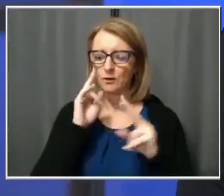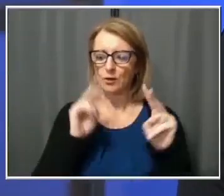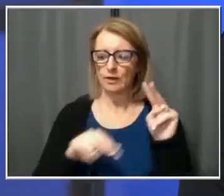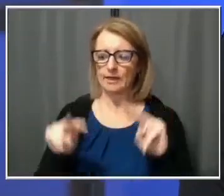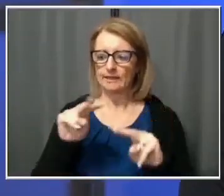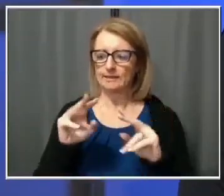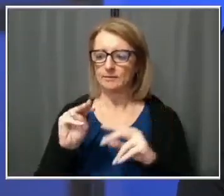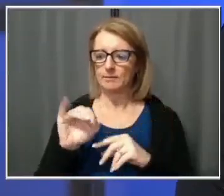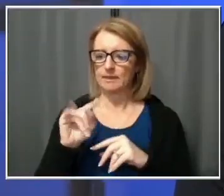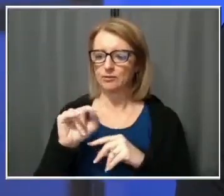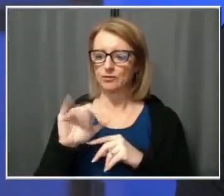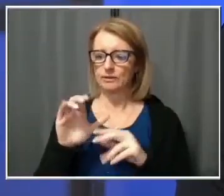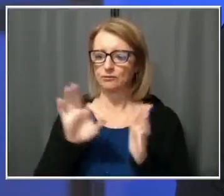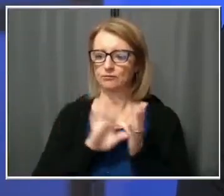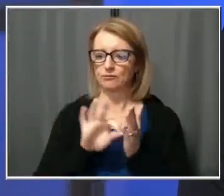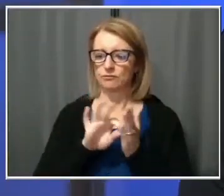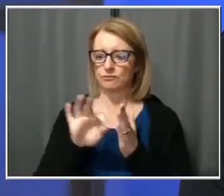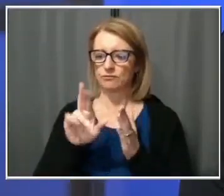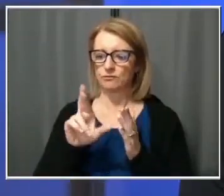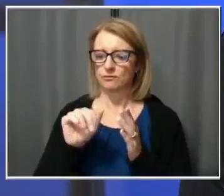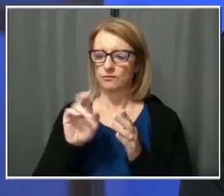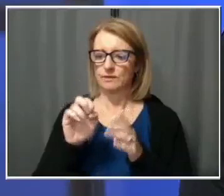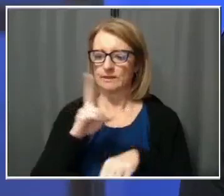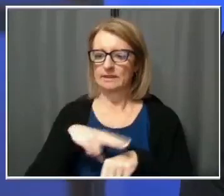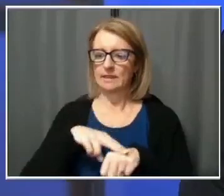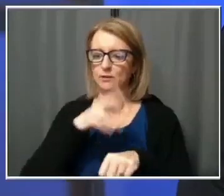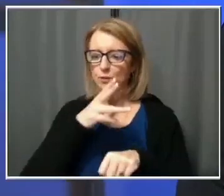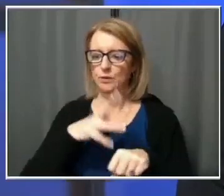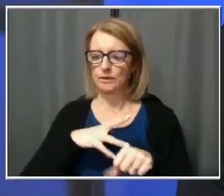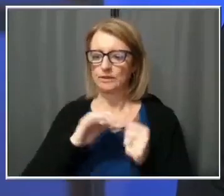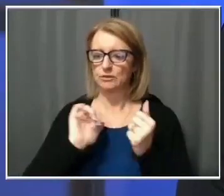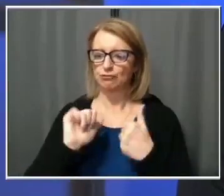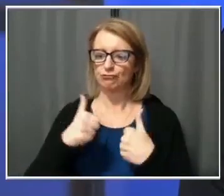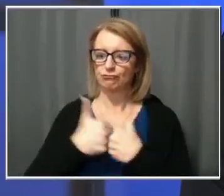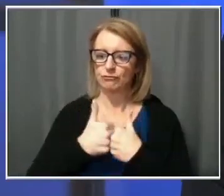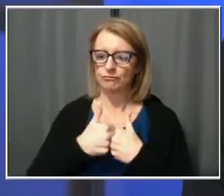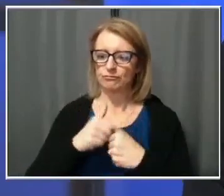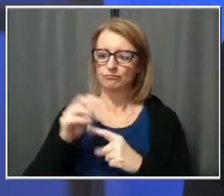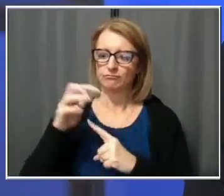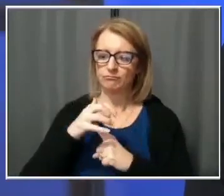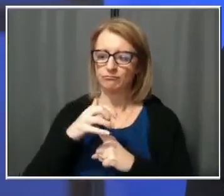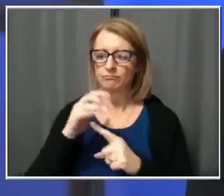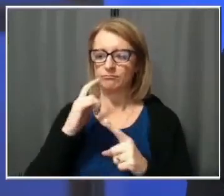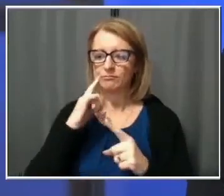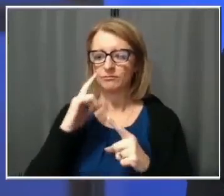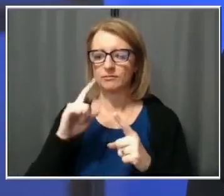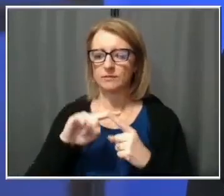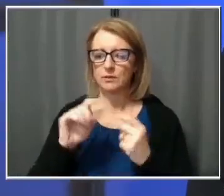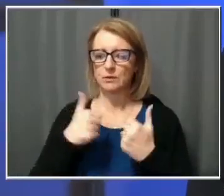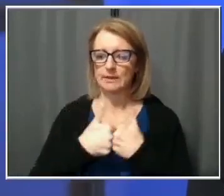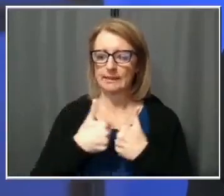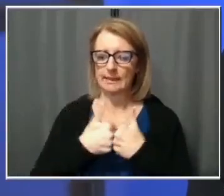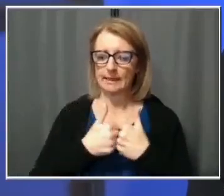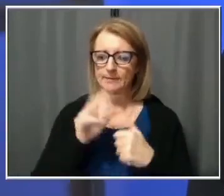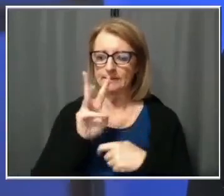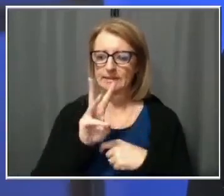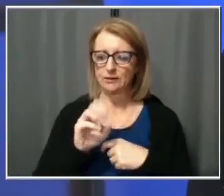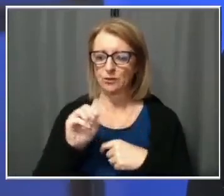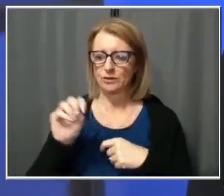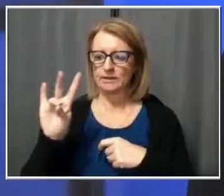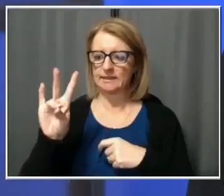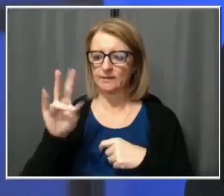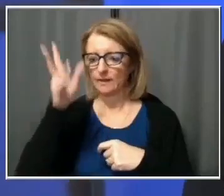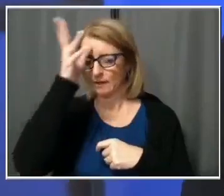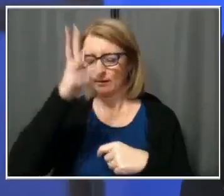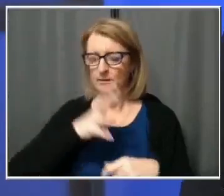at the ratings for the National Women's National Championship, and that was equivalent to game, I believe, 6 or 7 of the men's